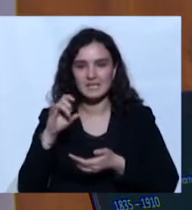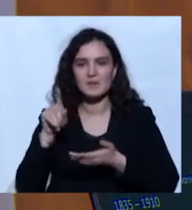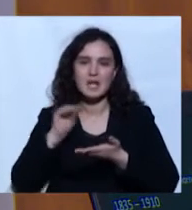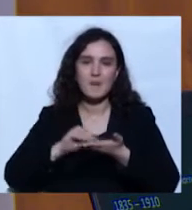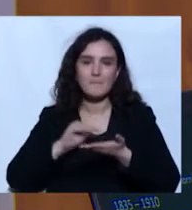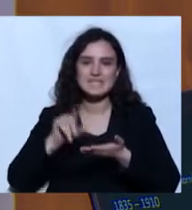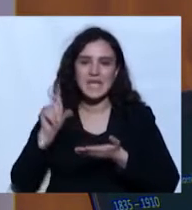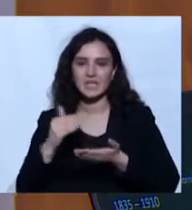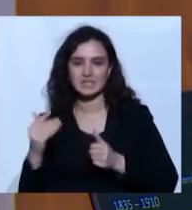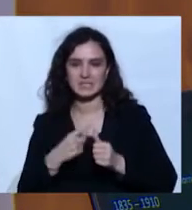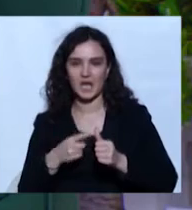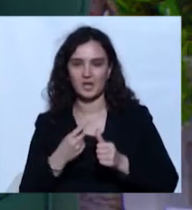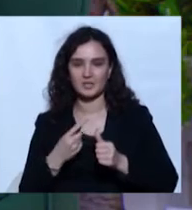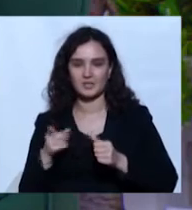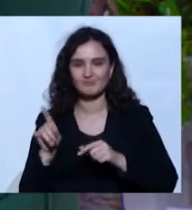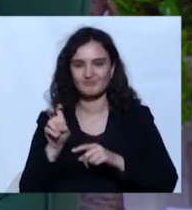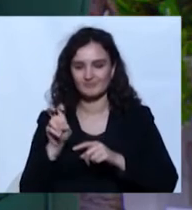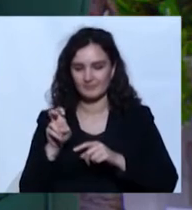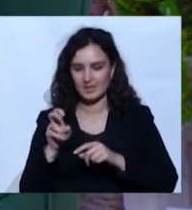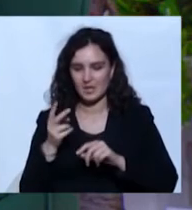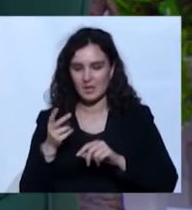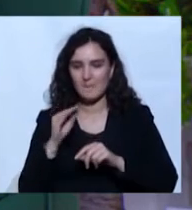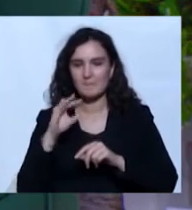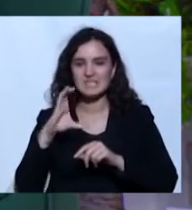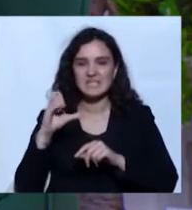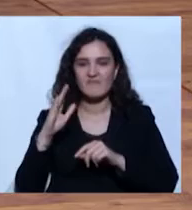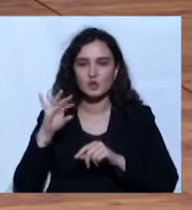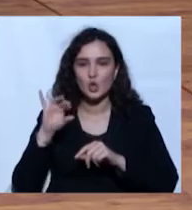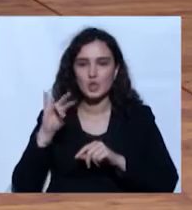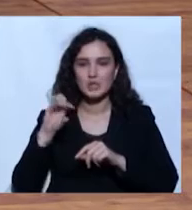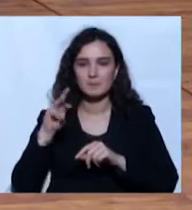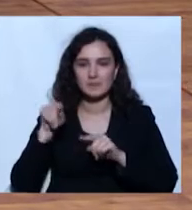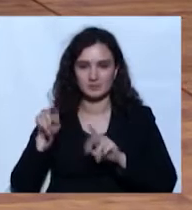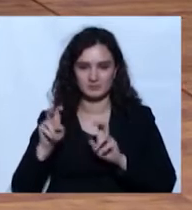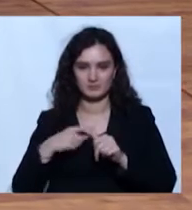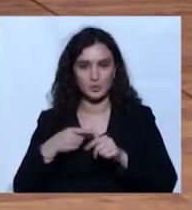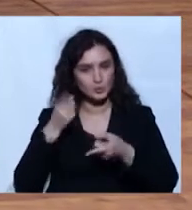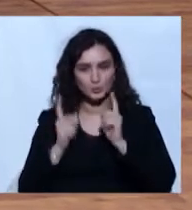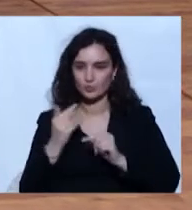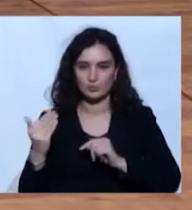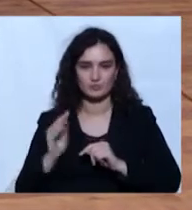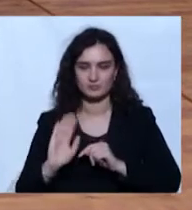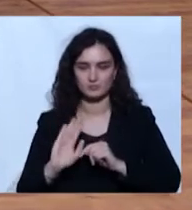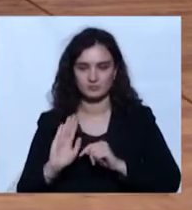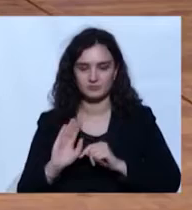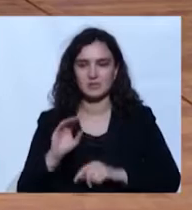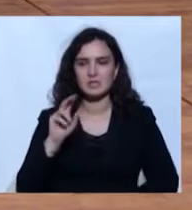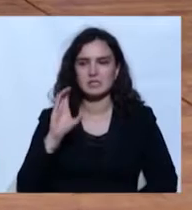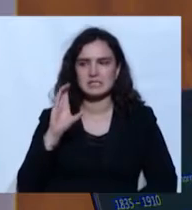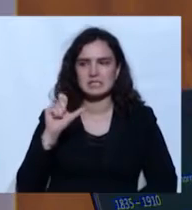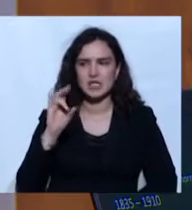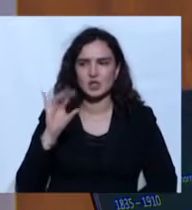we call a writer's name. Sometimes writers take a fake name to write a book. His real name was Samuel